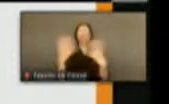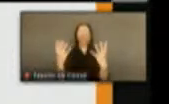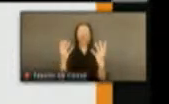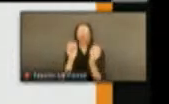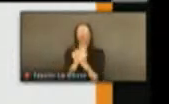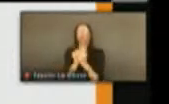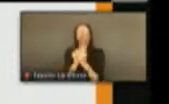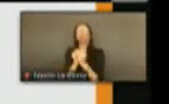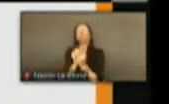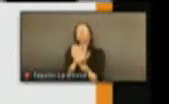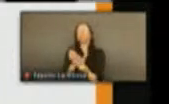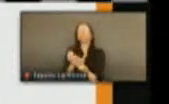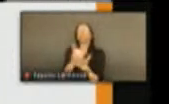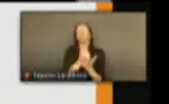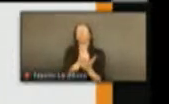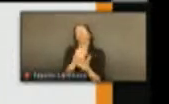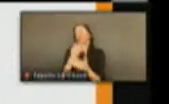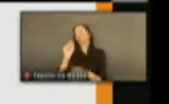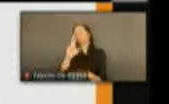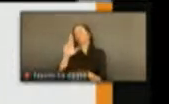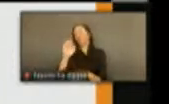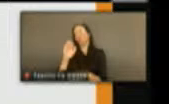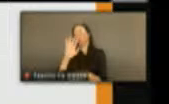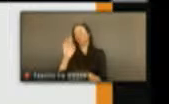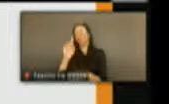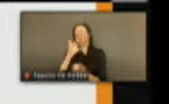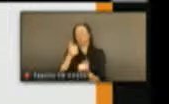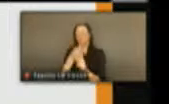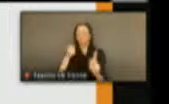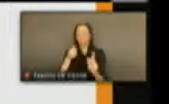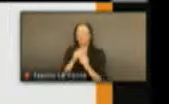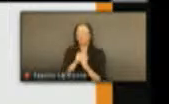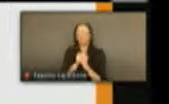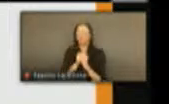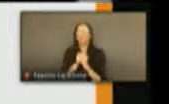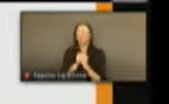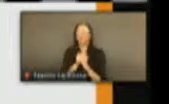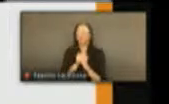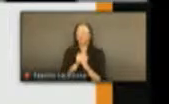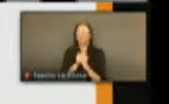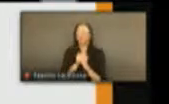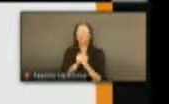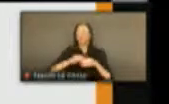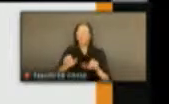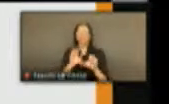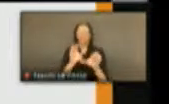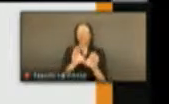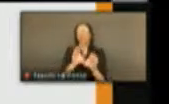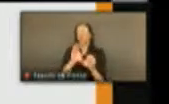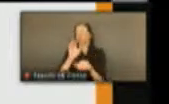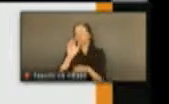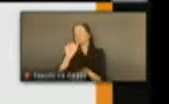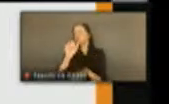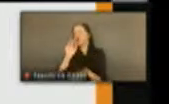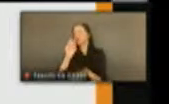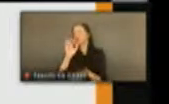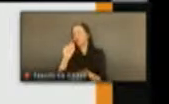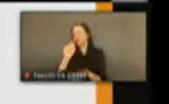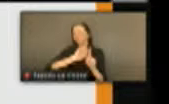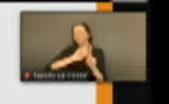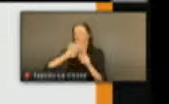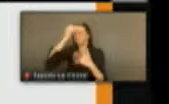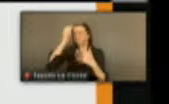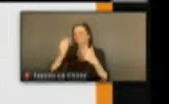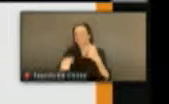personnel counts, and performance measures. Additionally, the budget ordinances approved by the board in September are